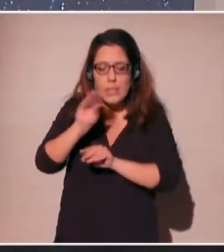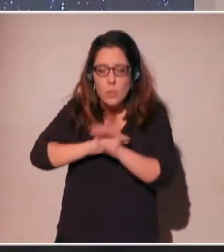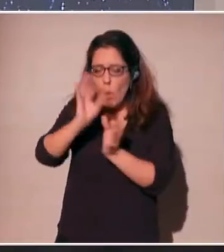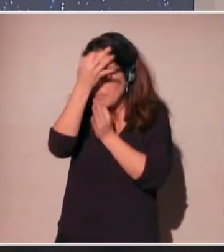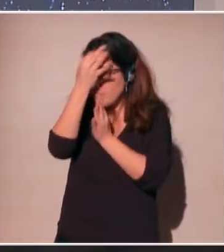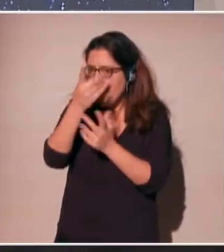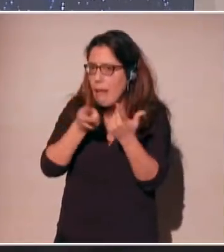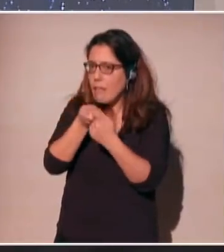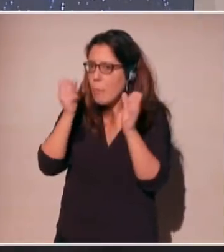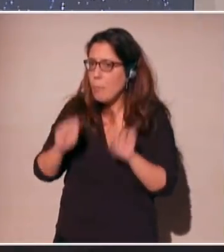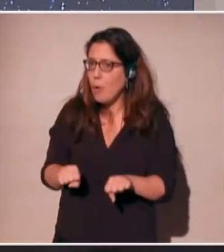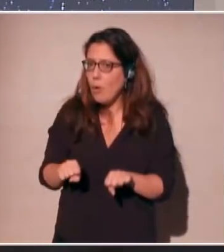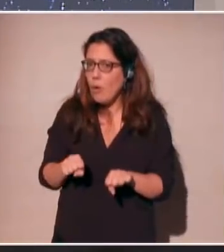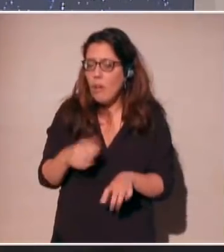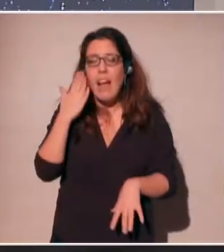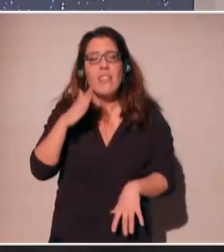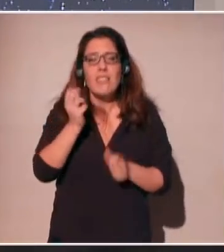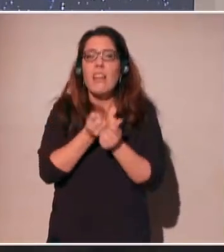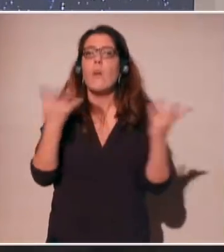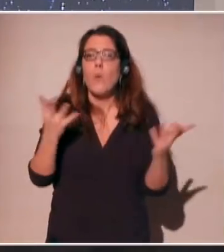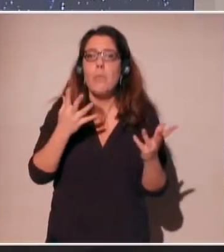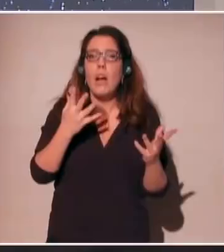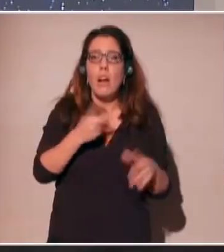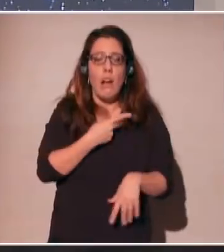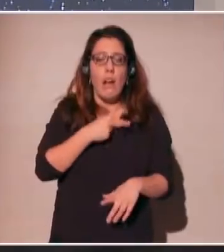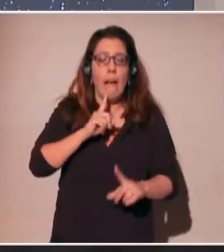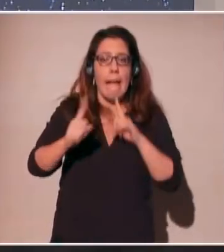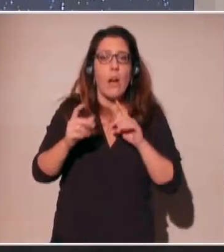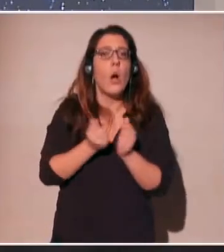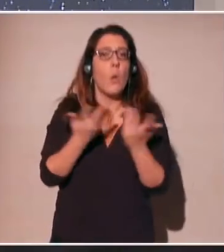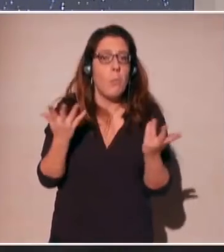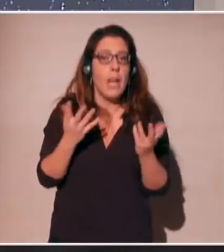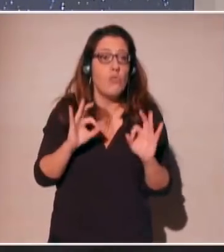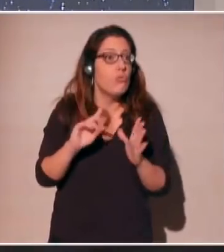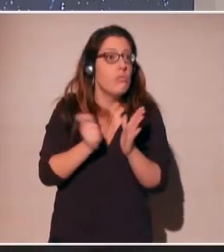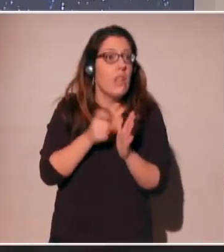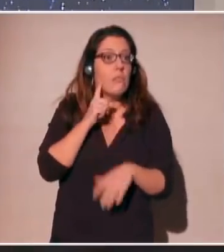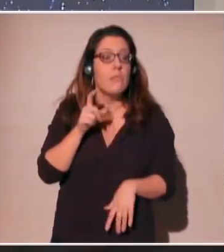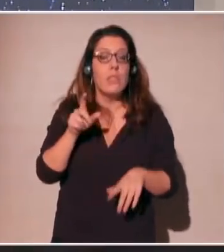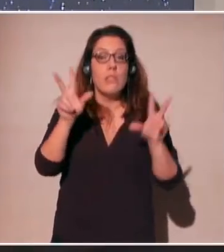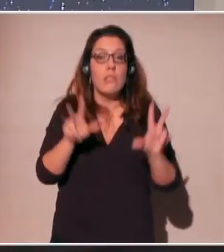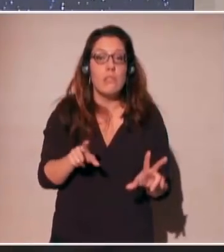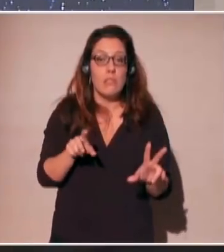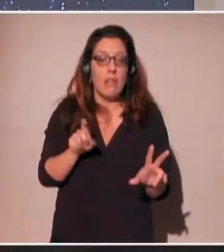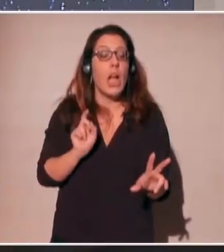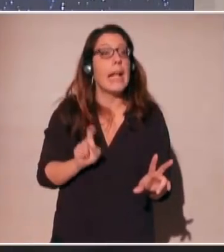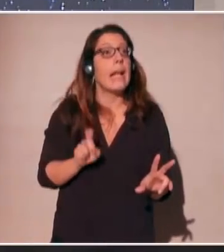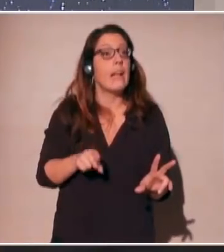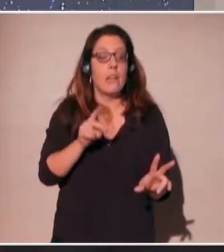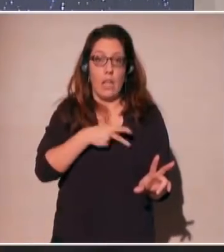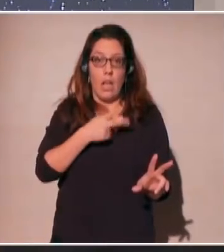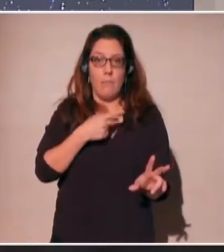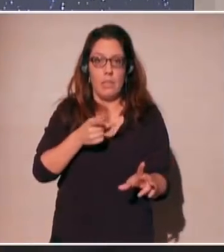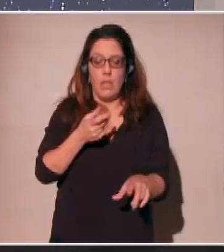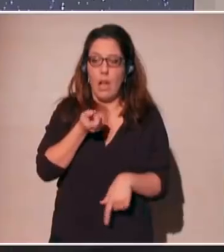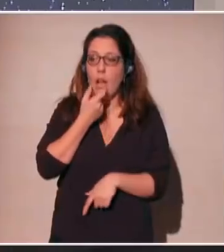of a drug in their electronic record? And that AI can easily detect this, like they detect fraud in banking, and they can say